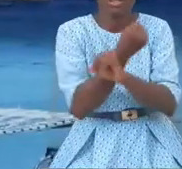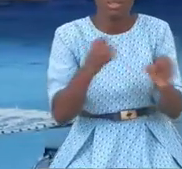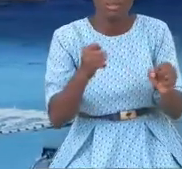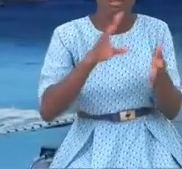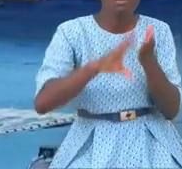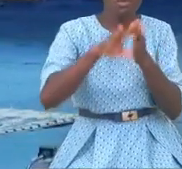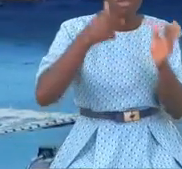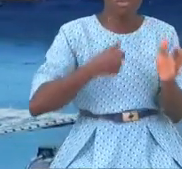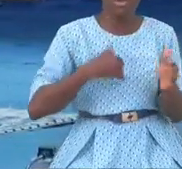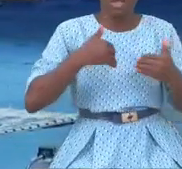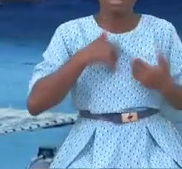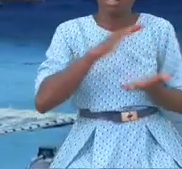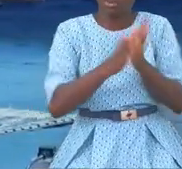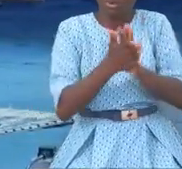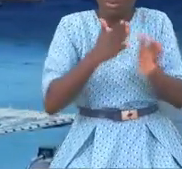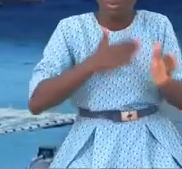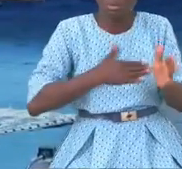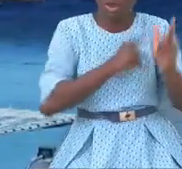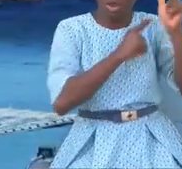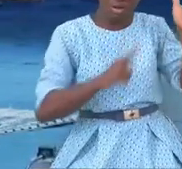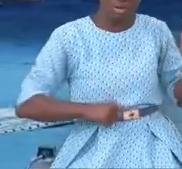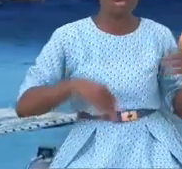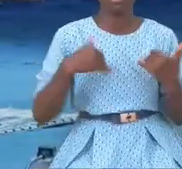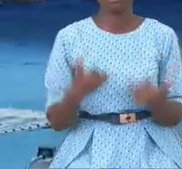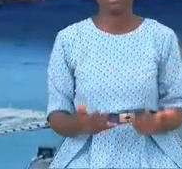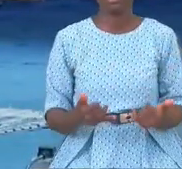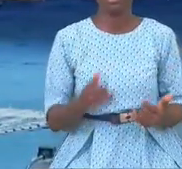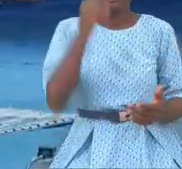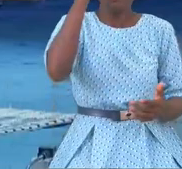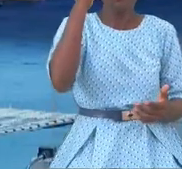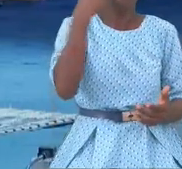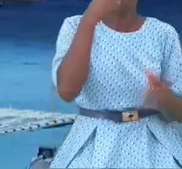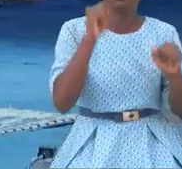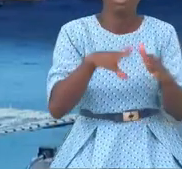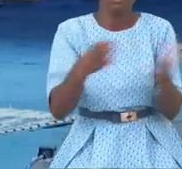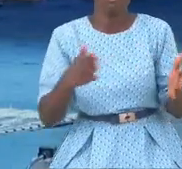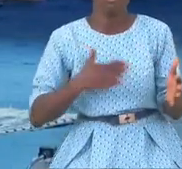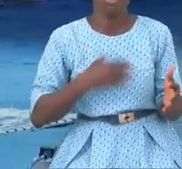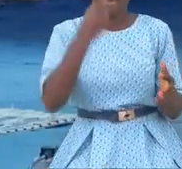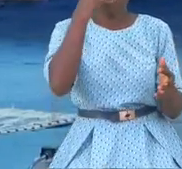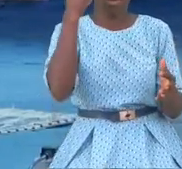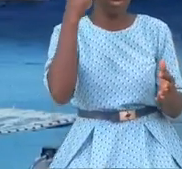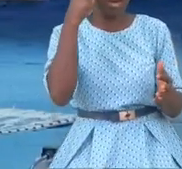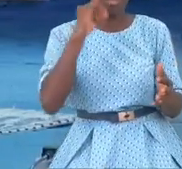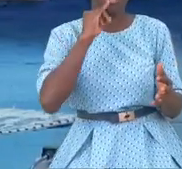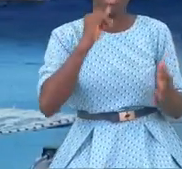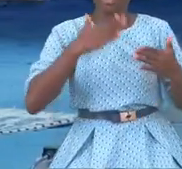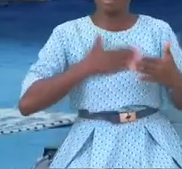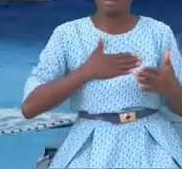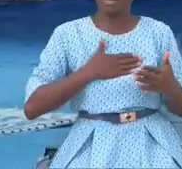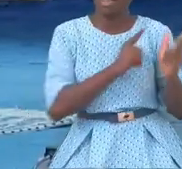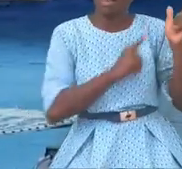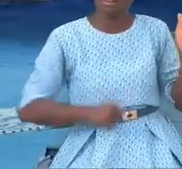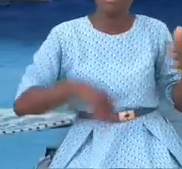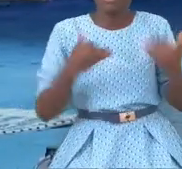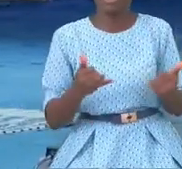said, Lord, he called him Lord. If you will call him Lord, and you recognize he died for you, and